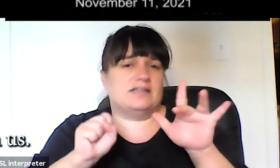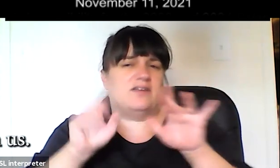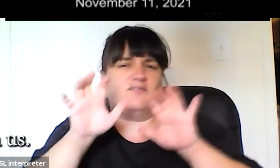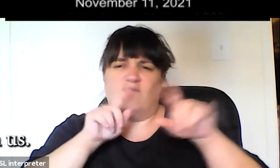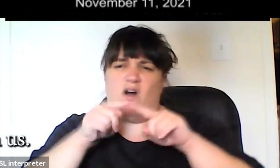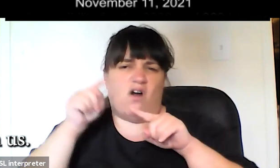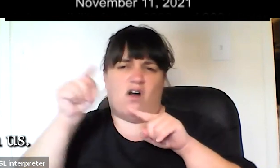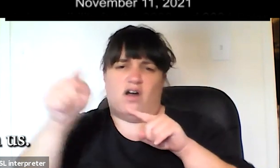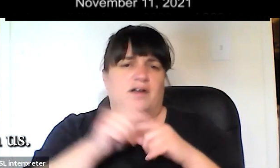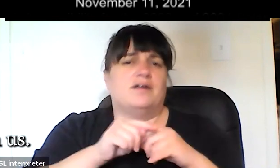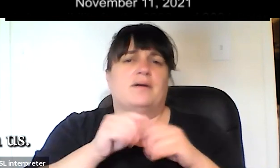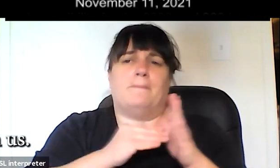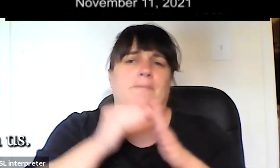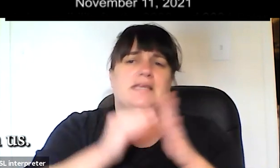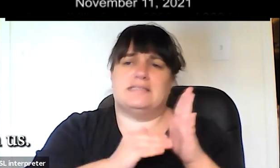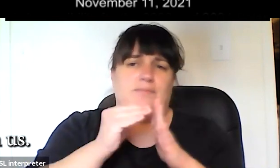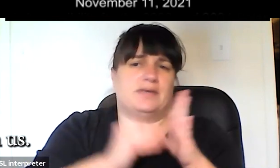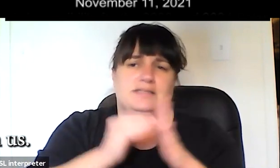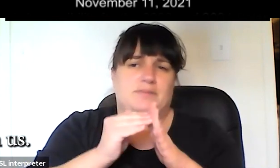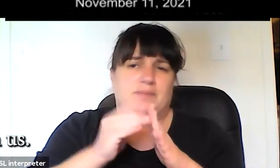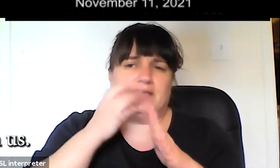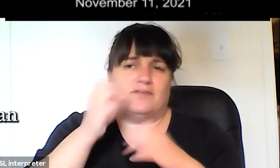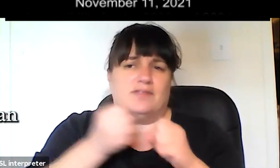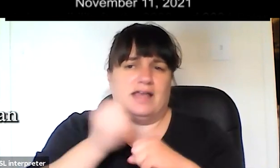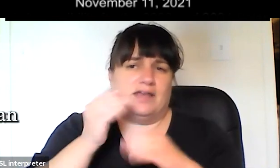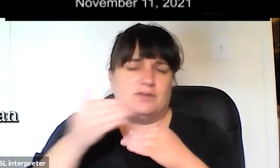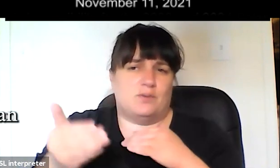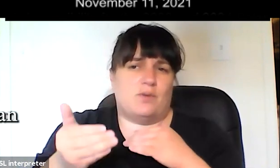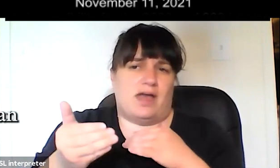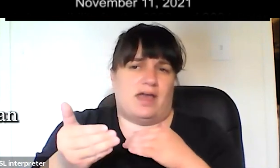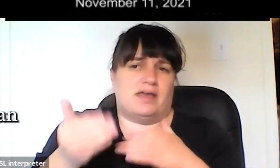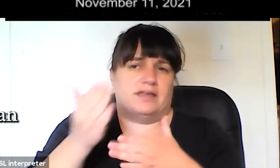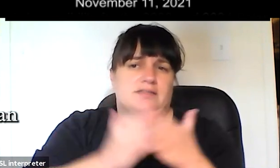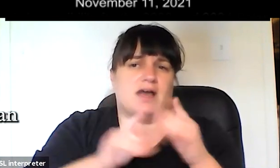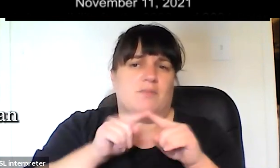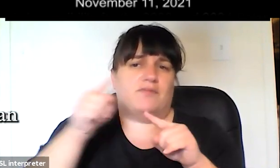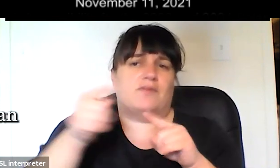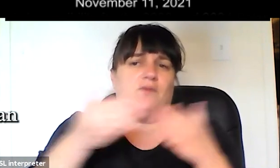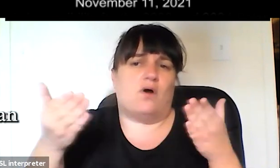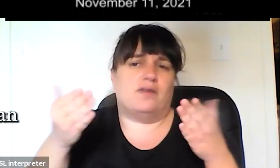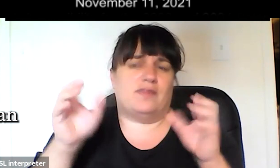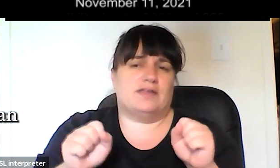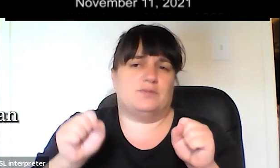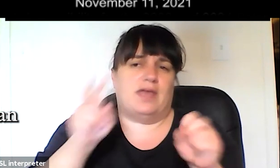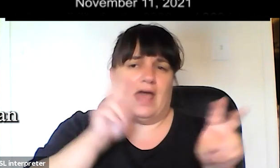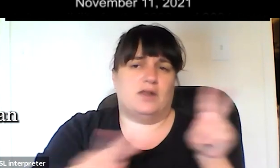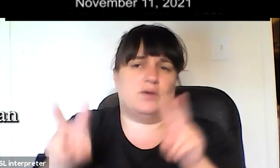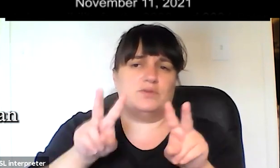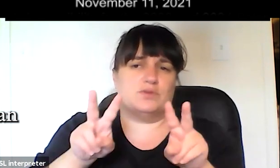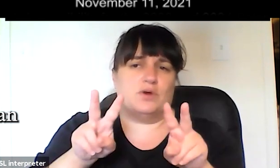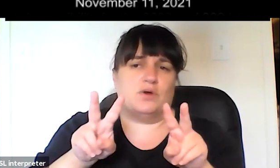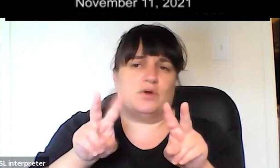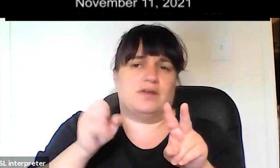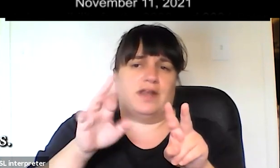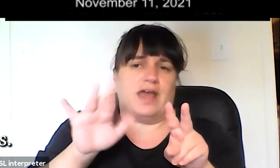far away, billions upon billions of light years away from us, some of the farthest things that we can actually observe in